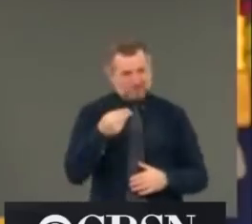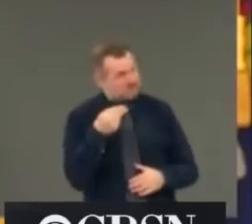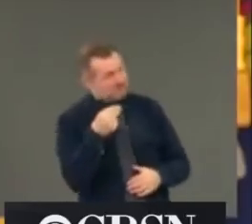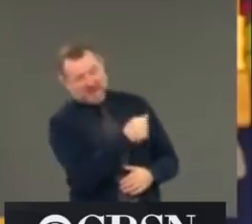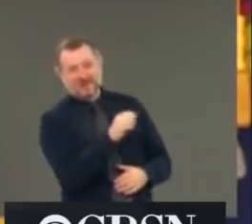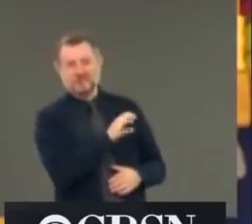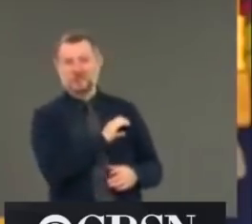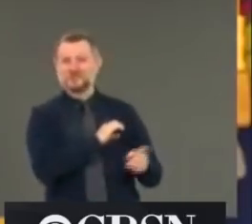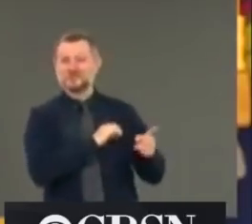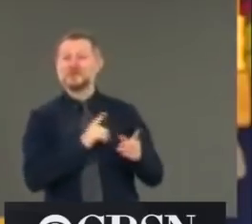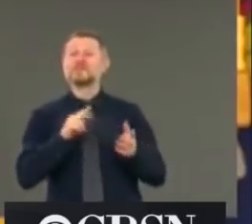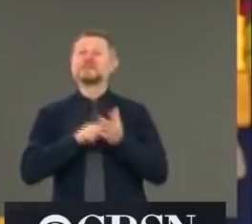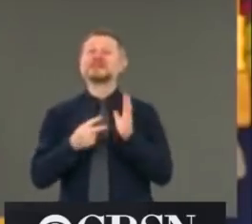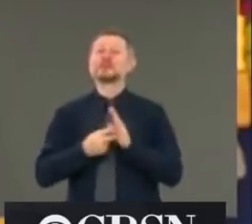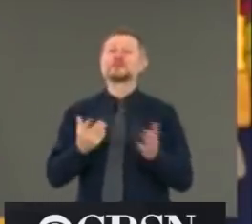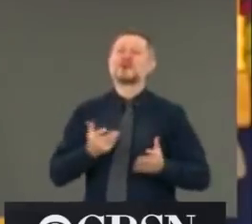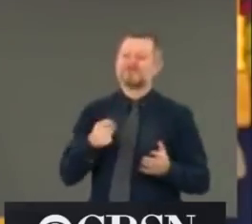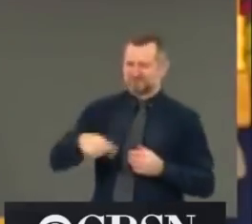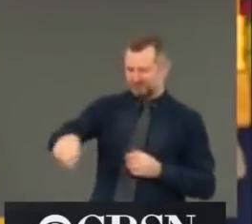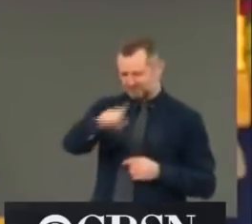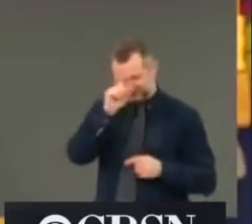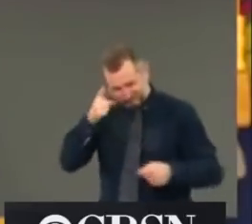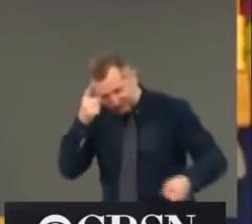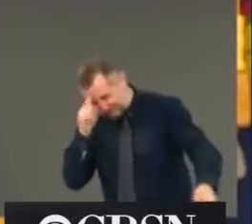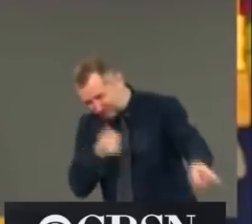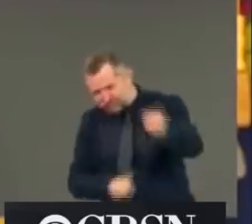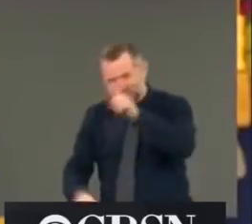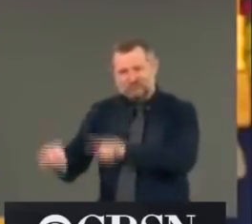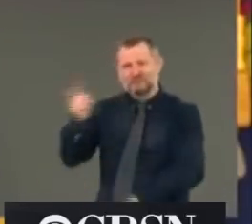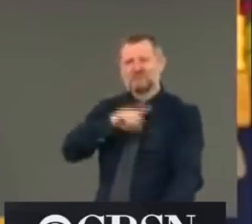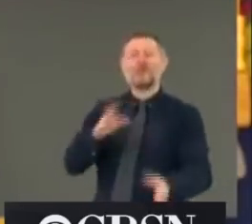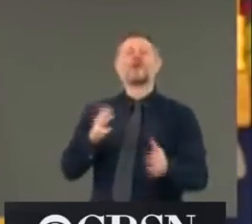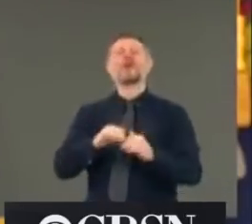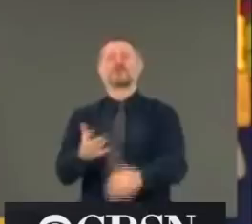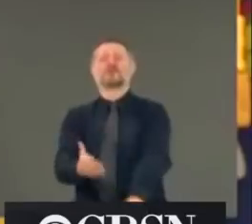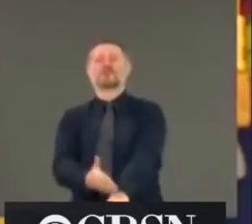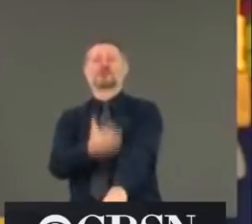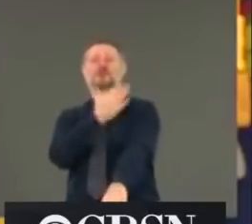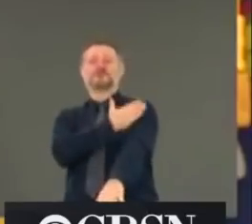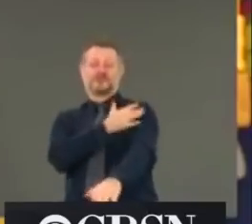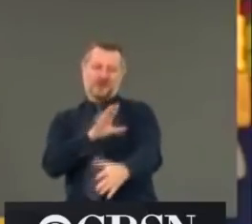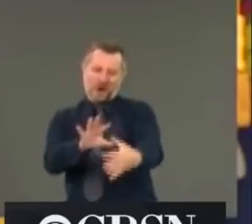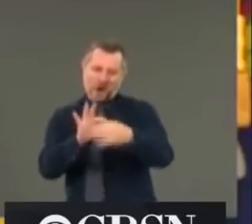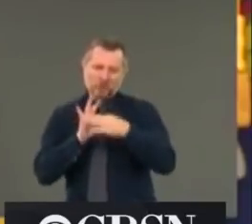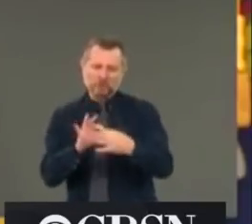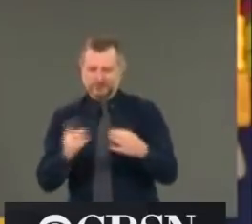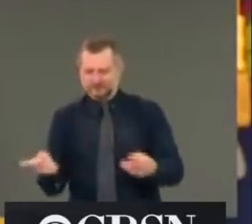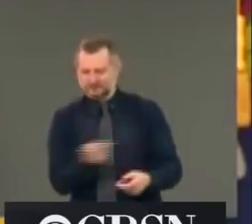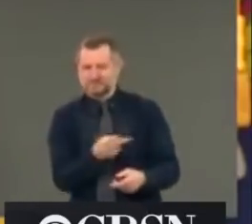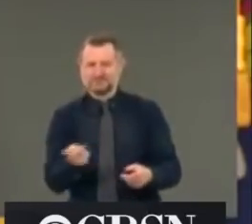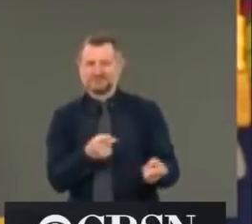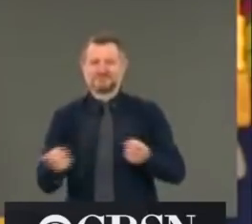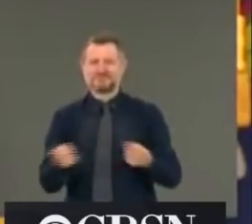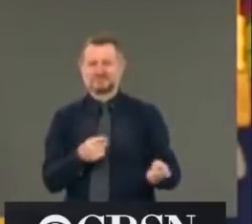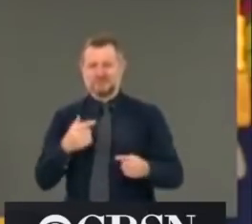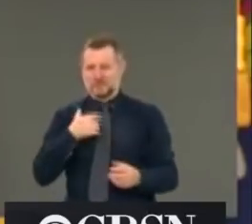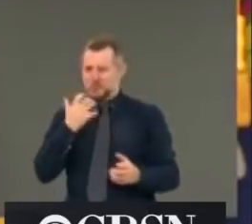then come up with a way to fix the relationship. And people want changes in the